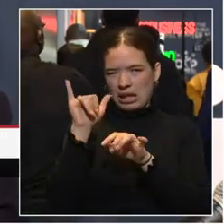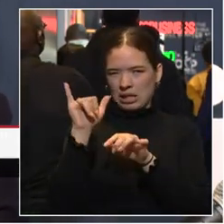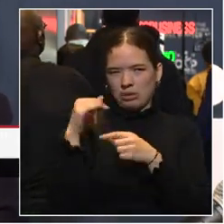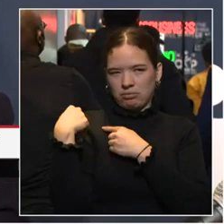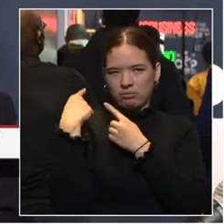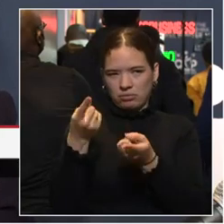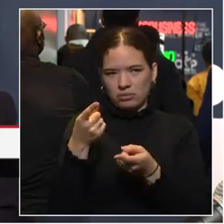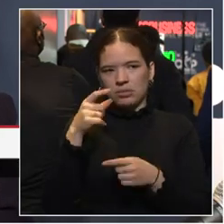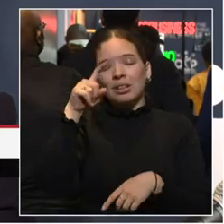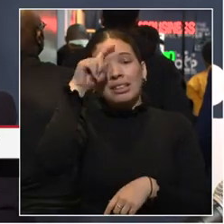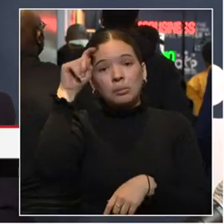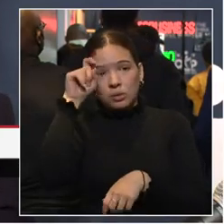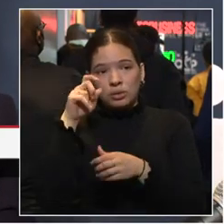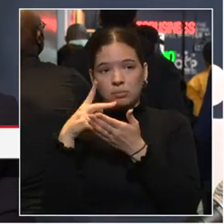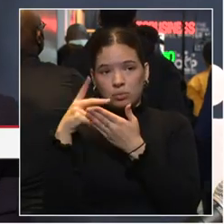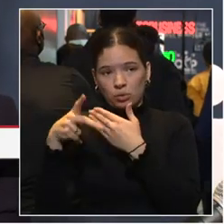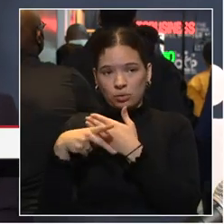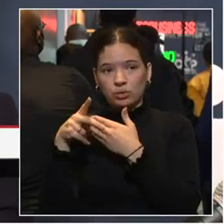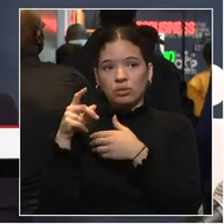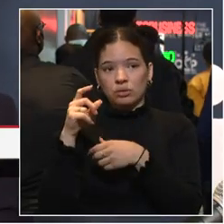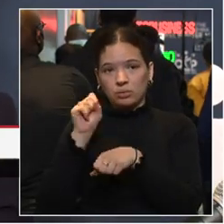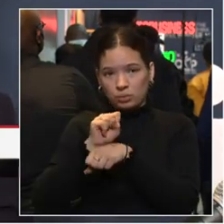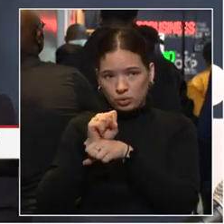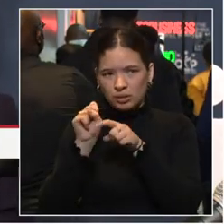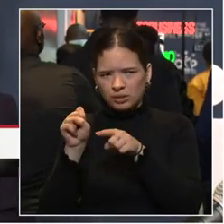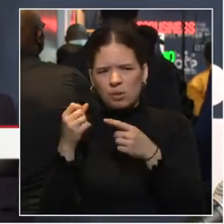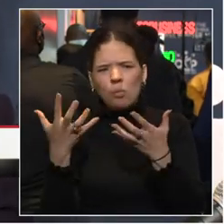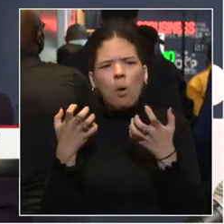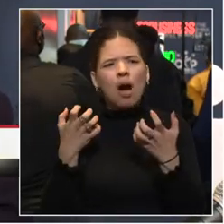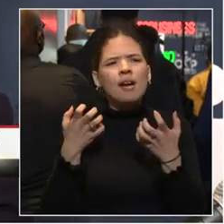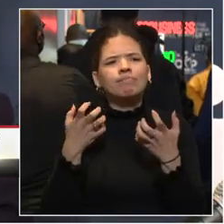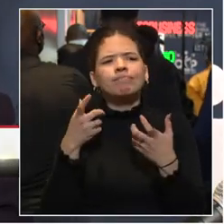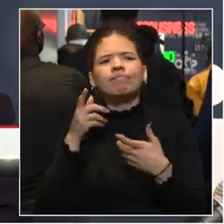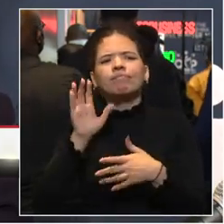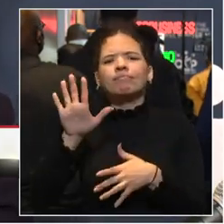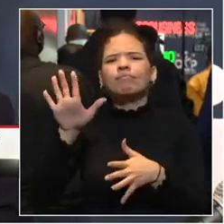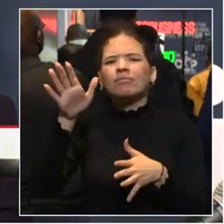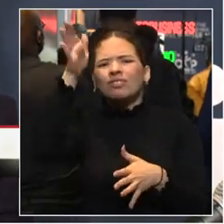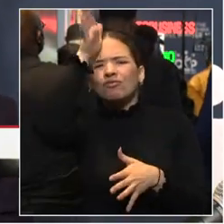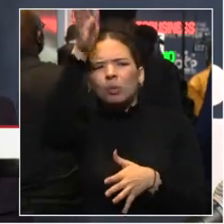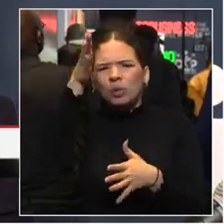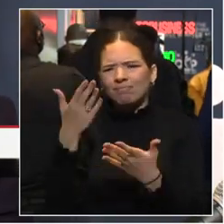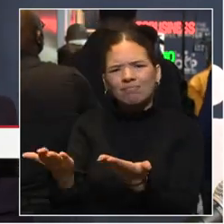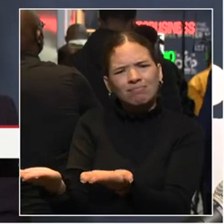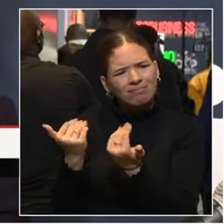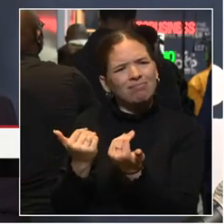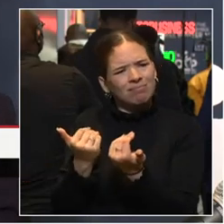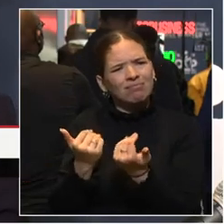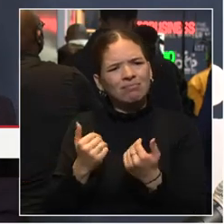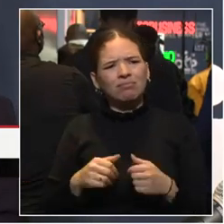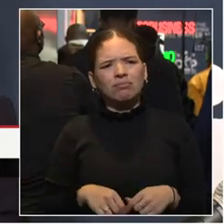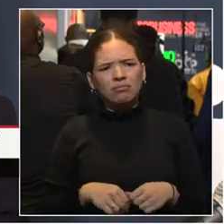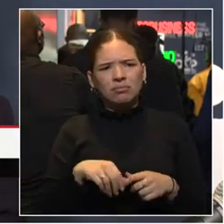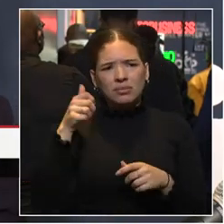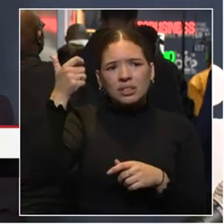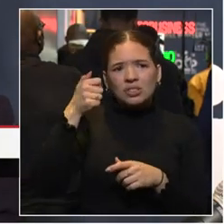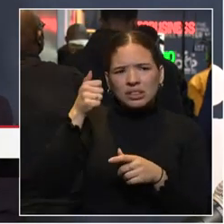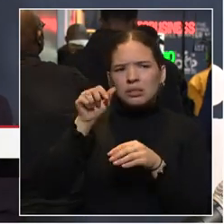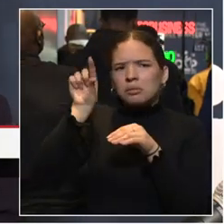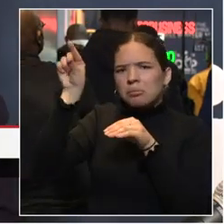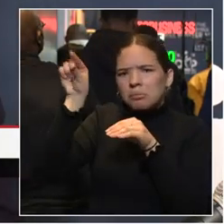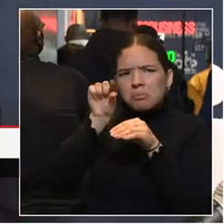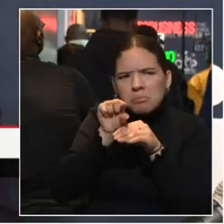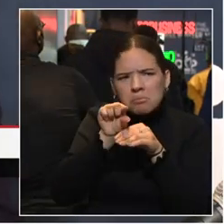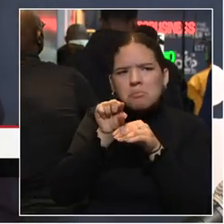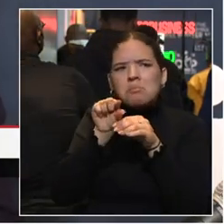says, okay, we want to be a part of your future, and this a small scholarship on top